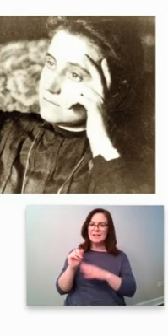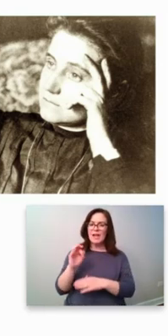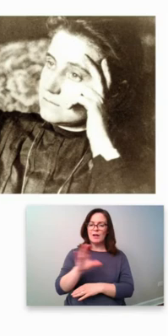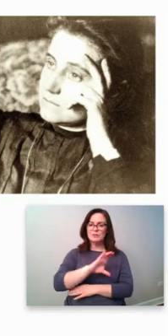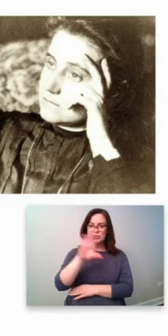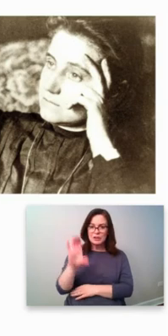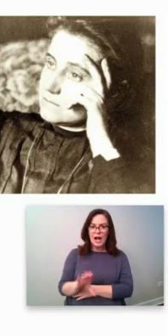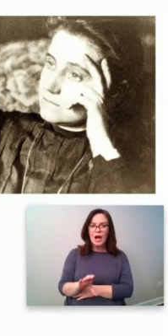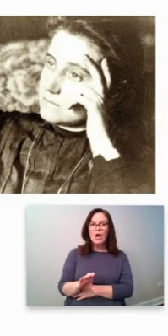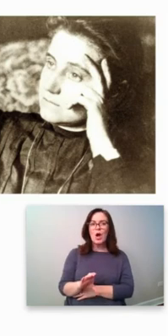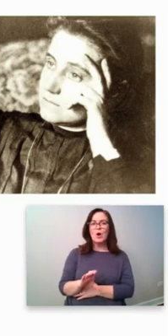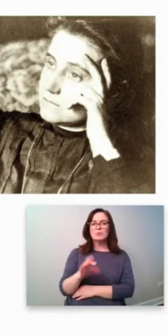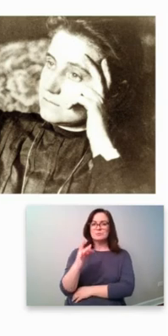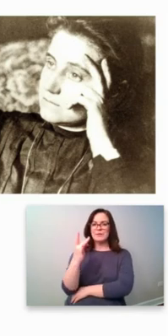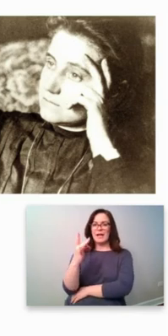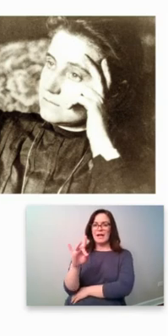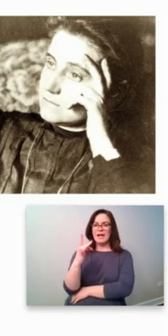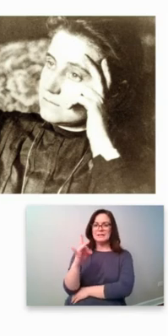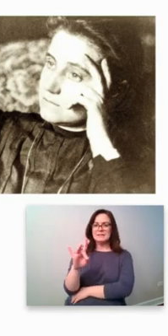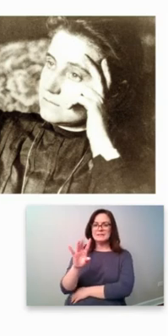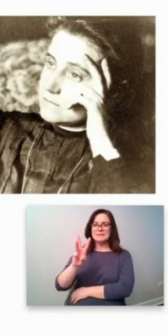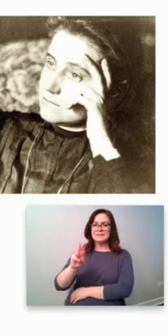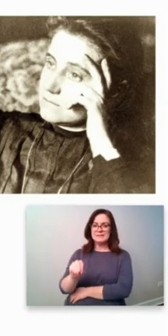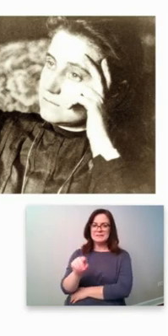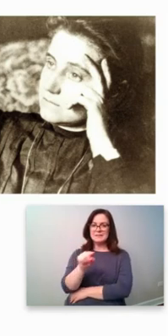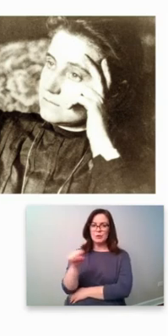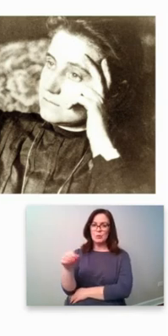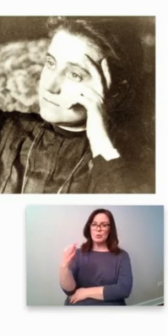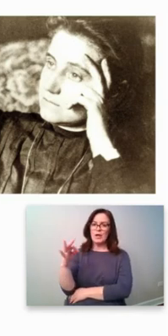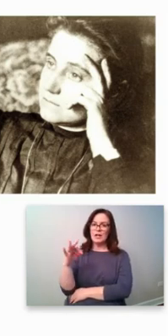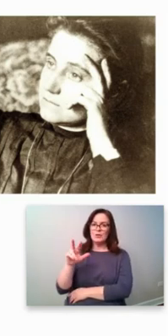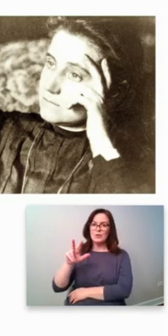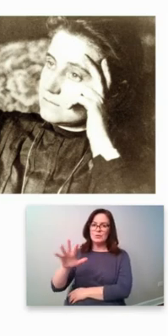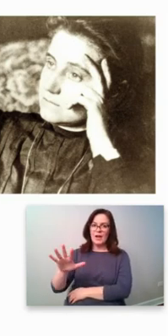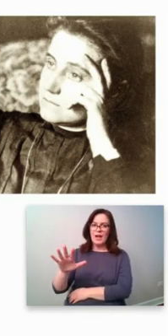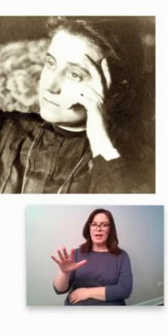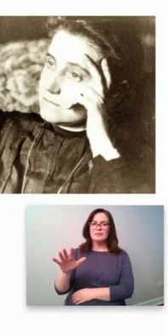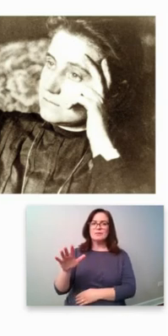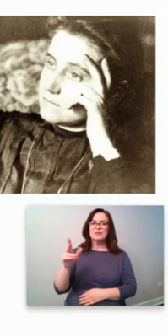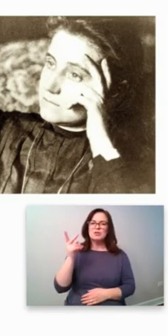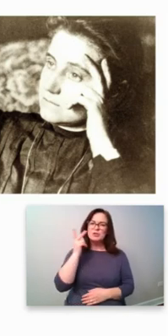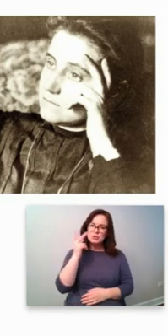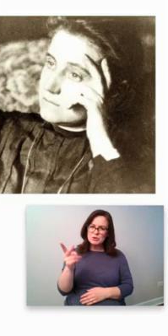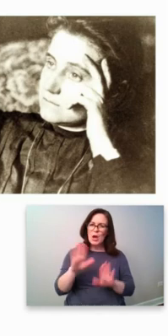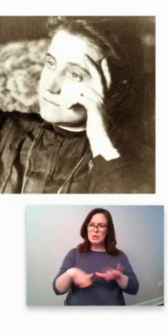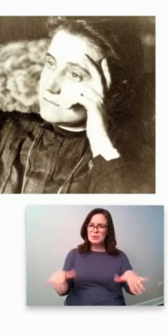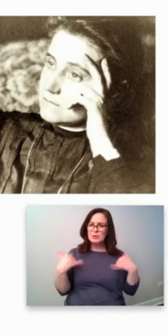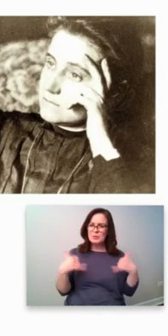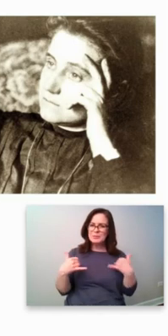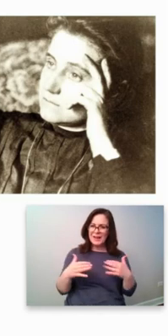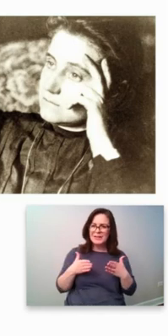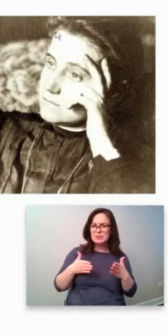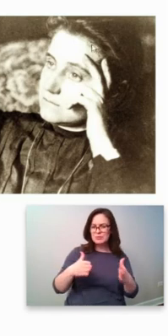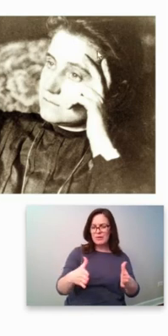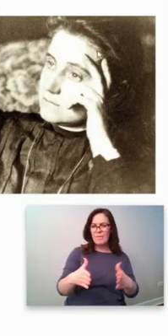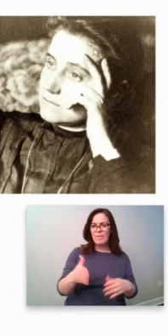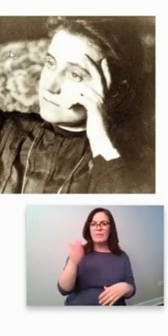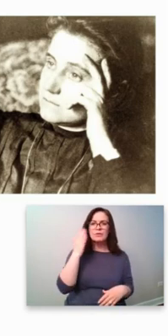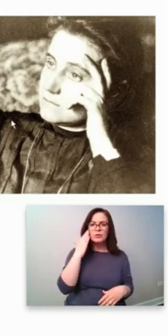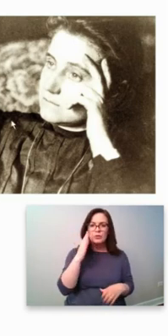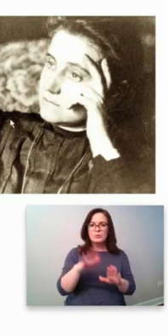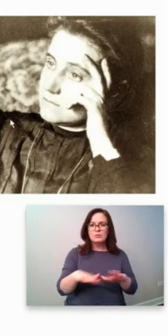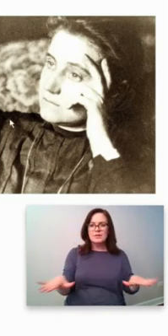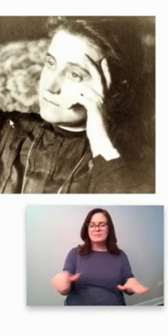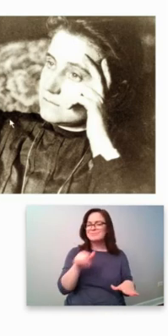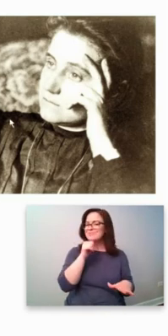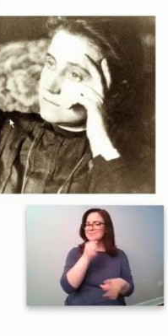the dirty, crowded streets. She knew the children were not safe there. So Jane Addams saw some of the things that we did as well. She